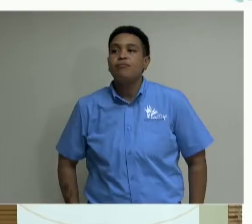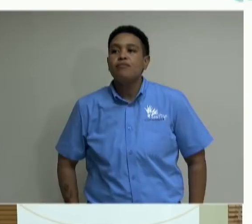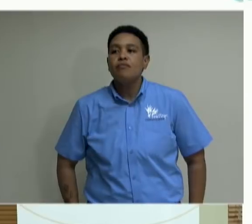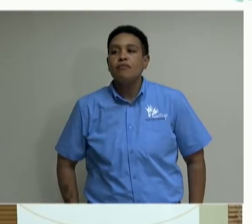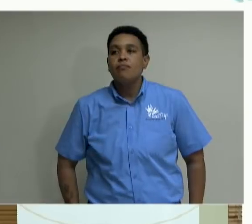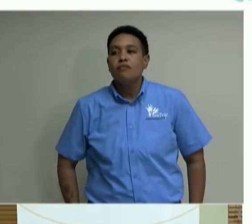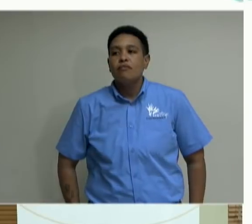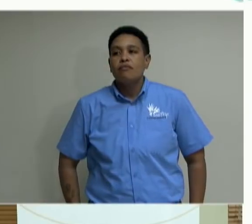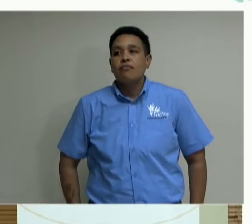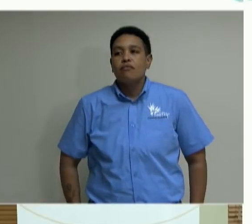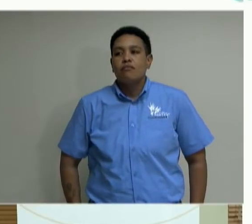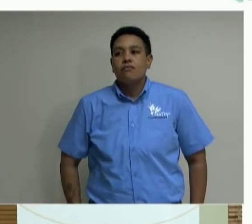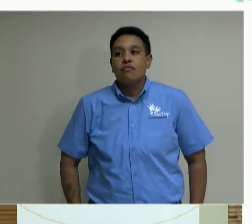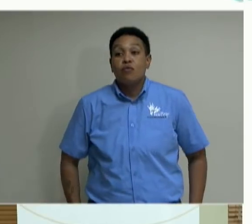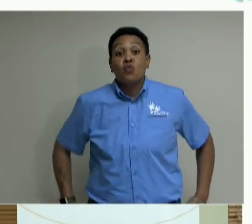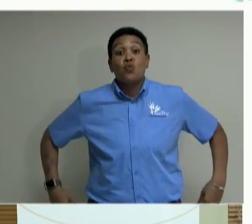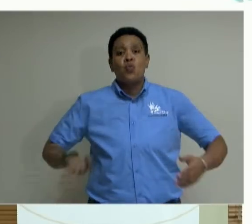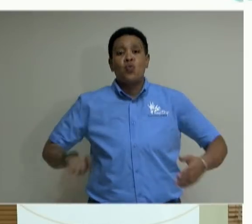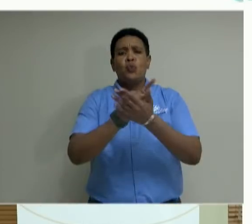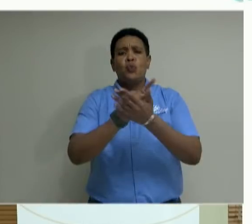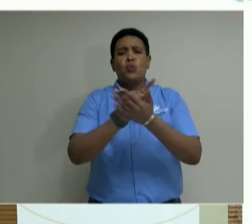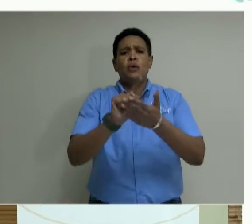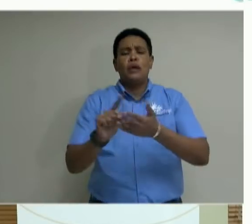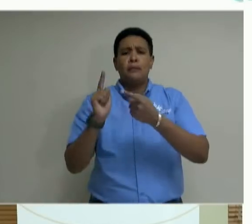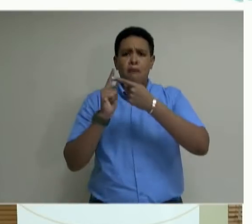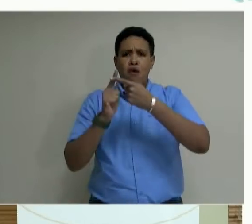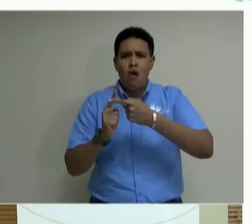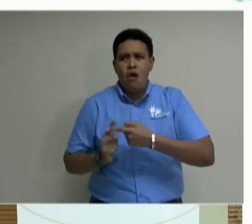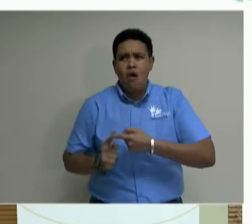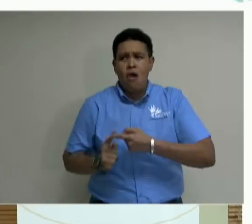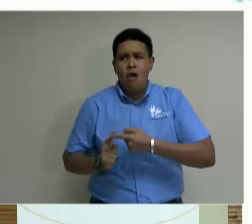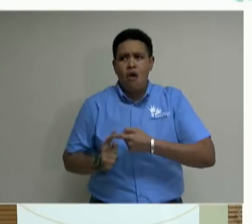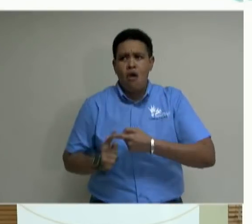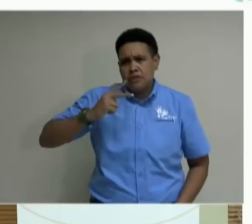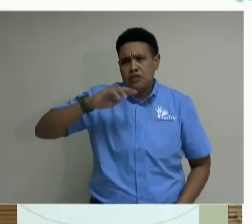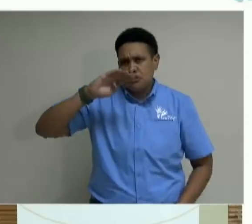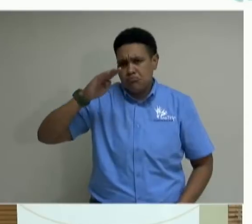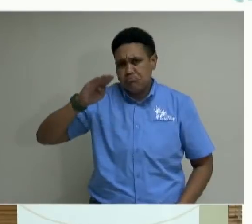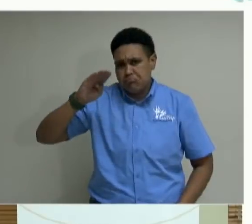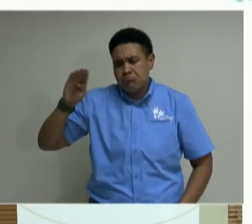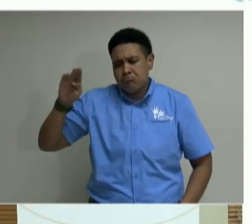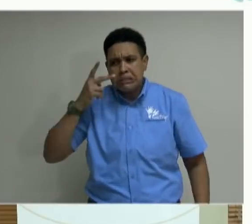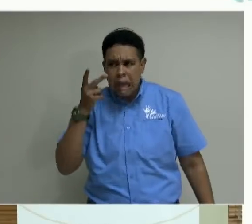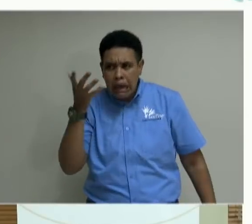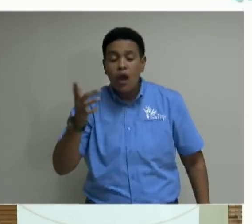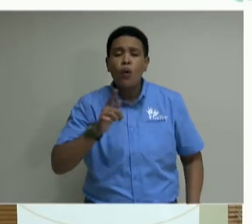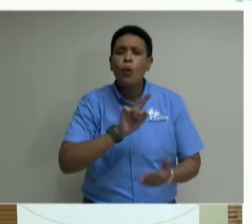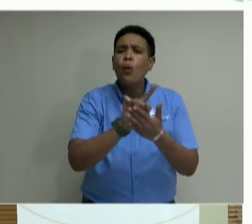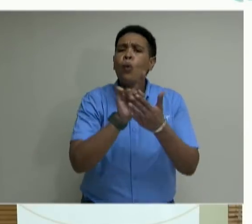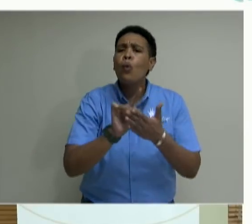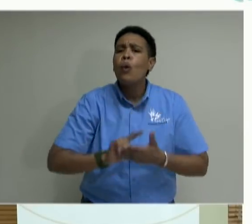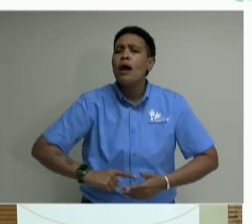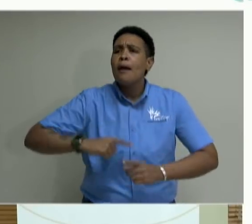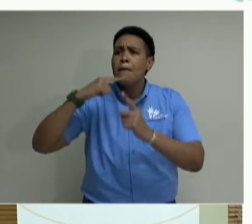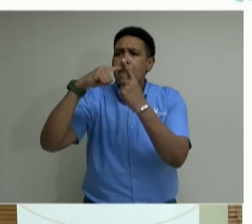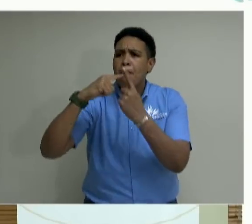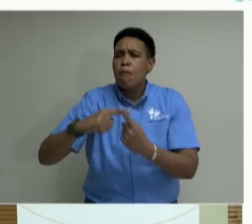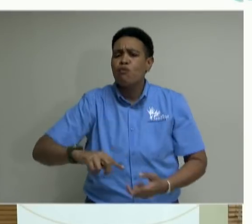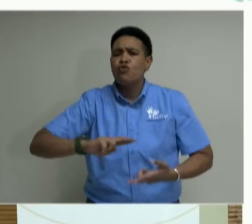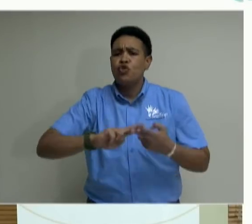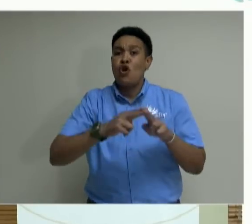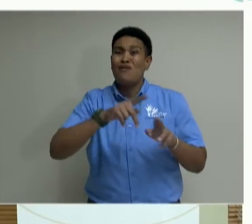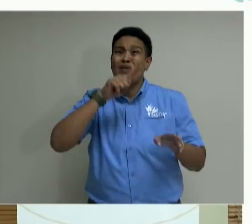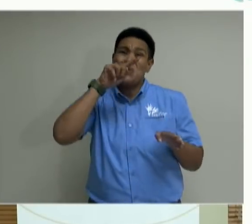This is our weekly positivity rate, and we can see that the weekly positivity rate